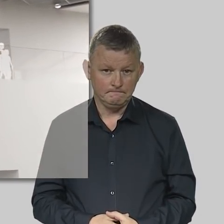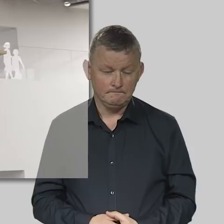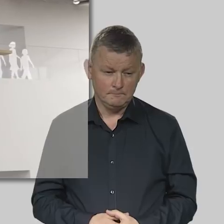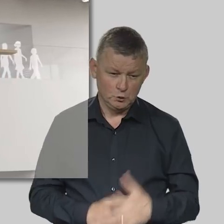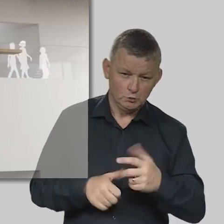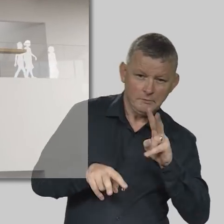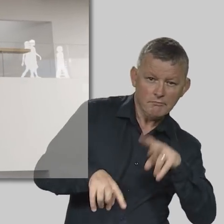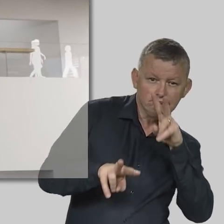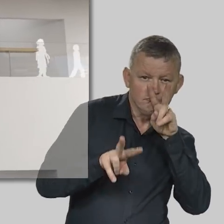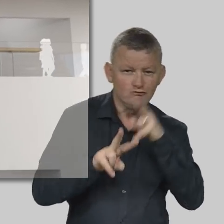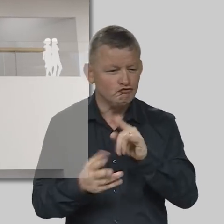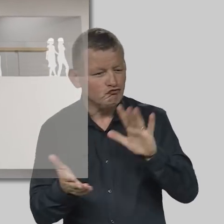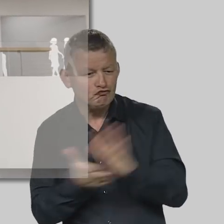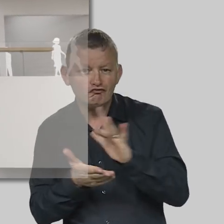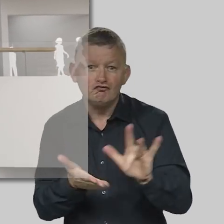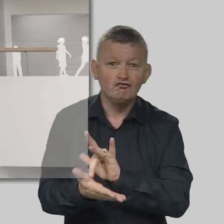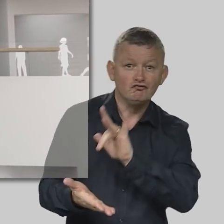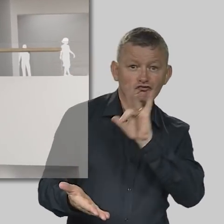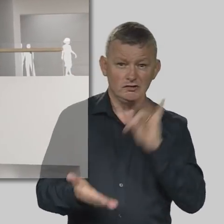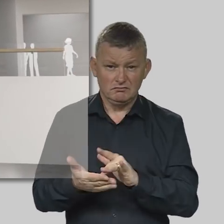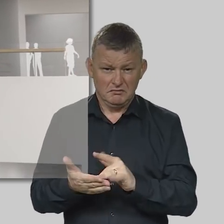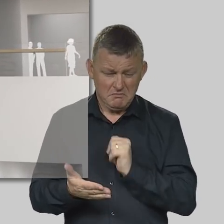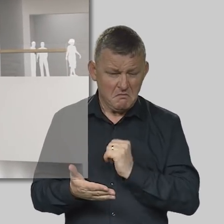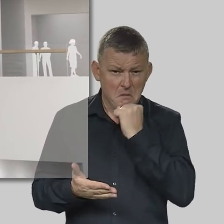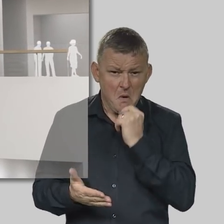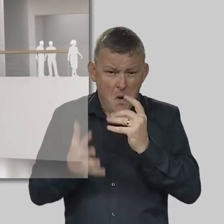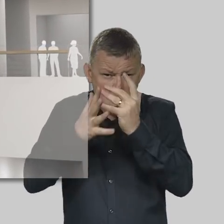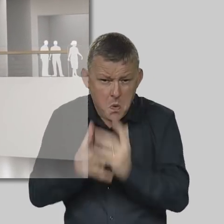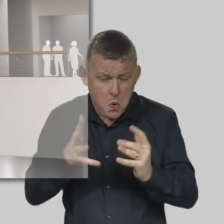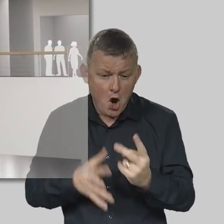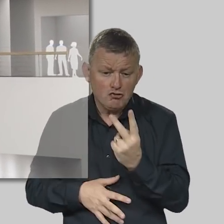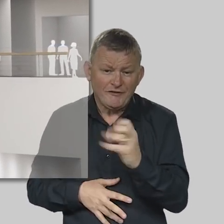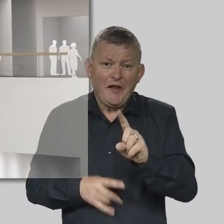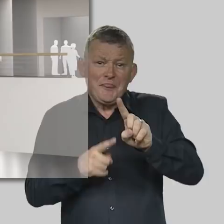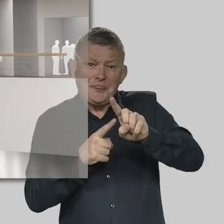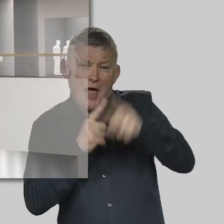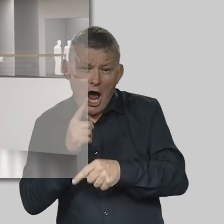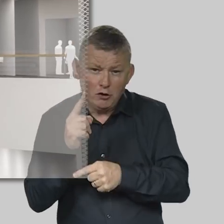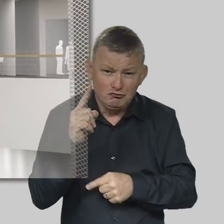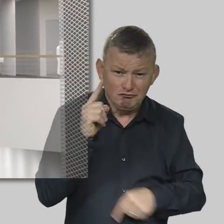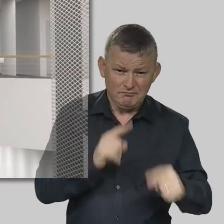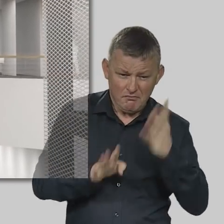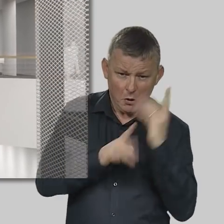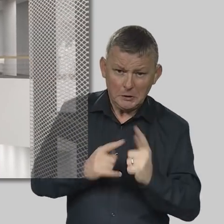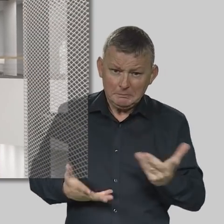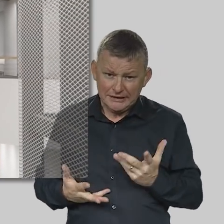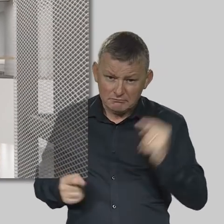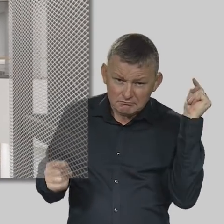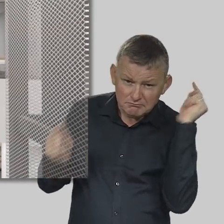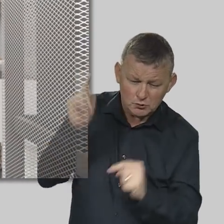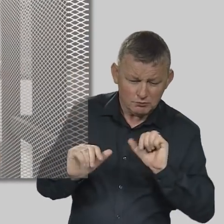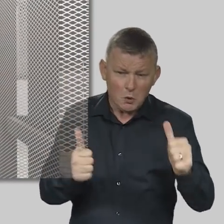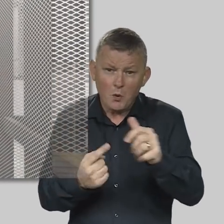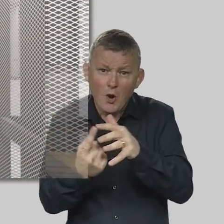As well as boosting leisure tourism to the city, with expected visitor numbers of more than 250,000, the space will help business tourism